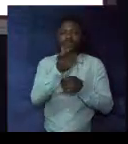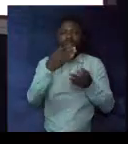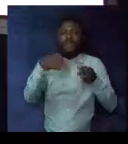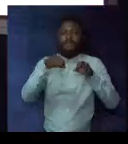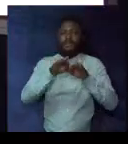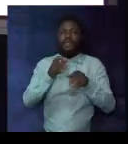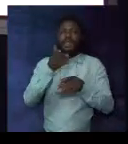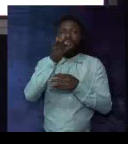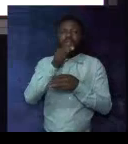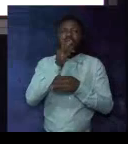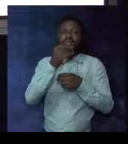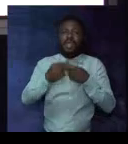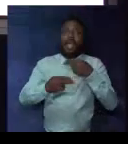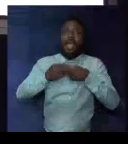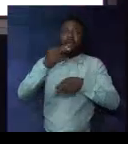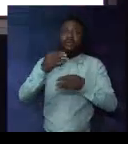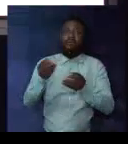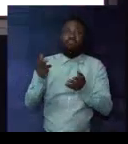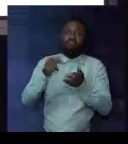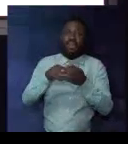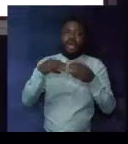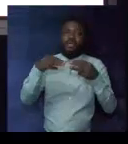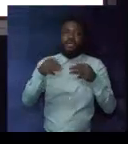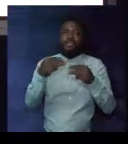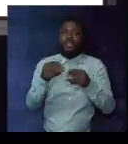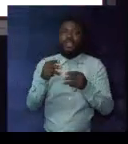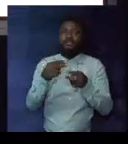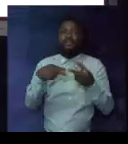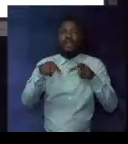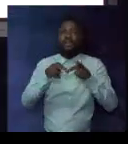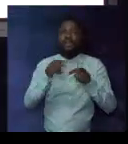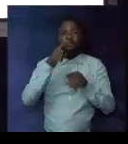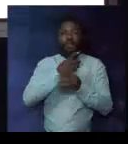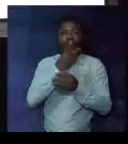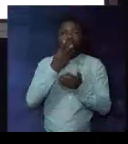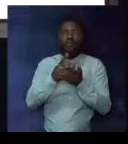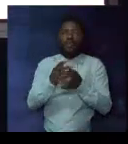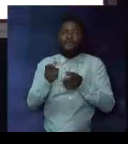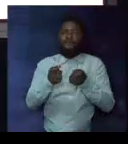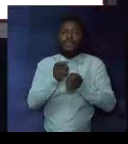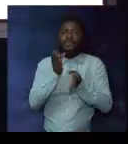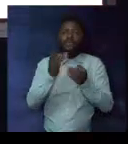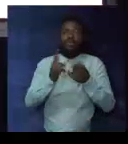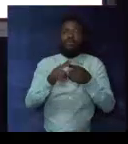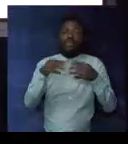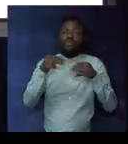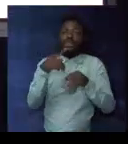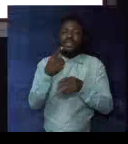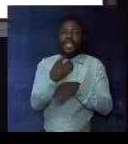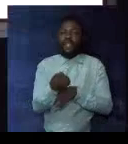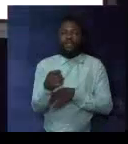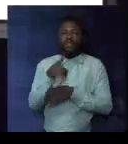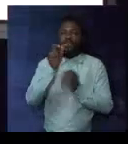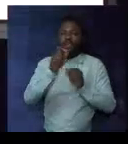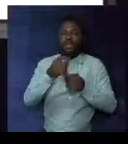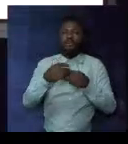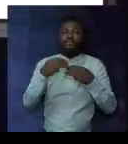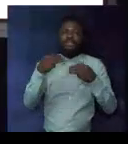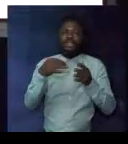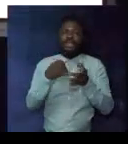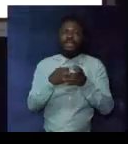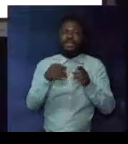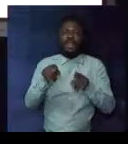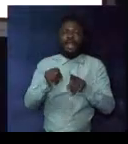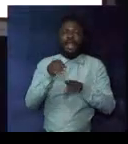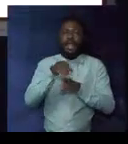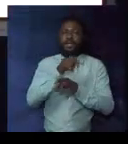That's another importance. There is a higher resale value for well-maintained equipment. If you want to resell the equipment,